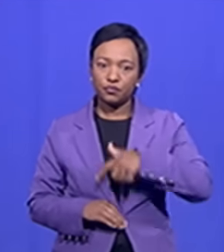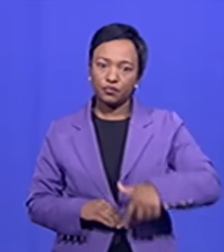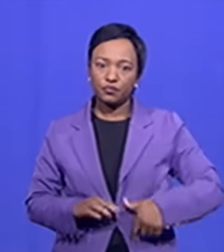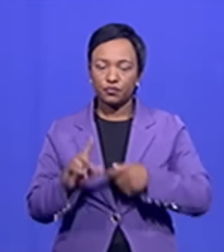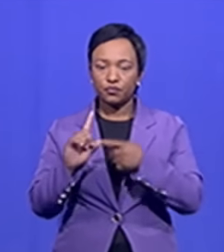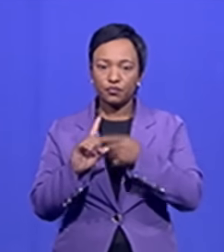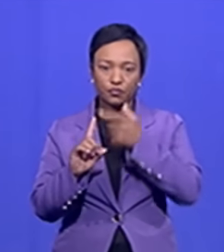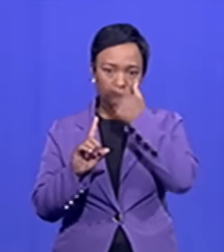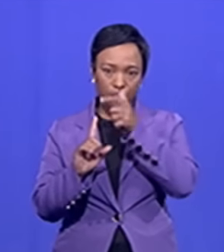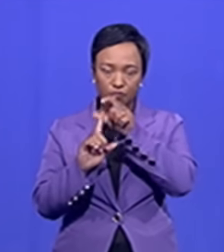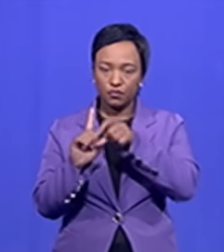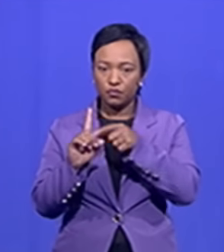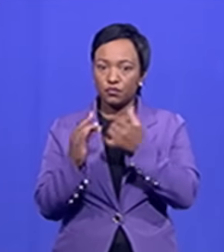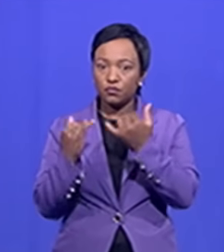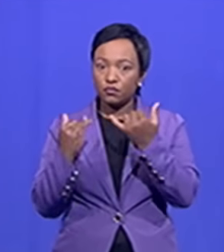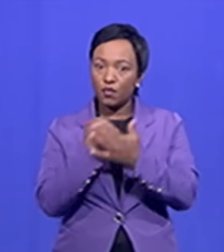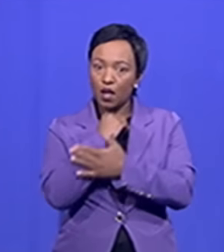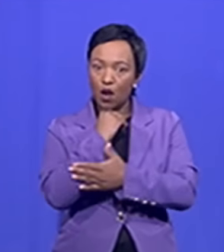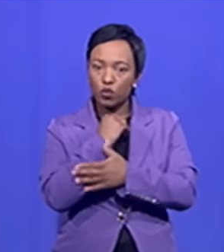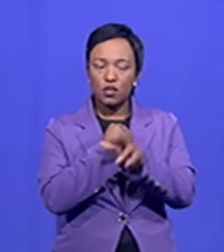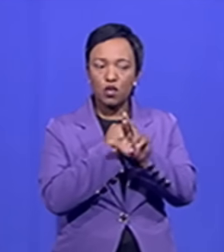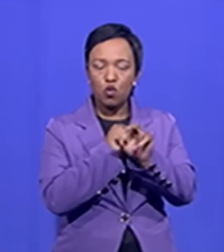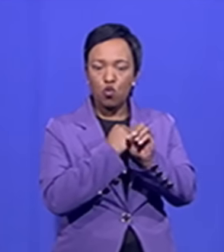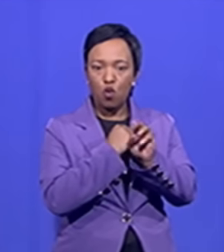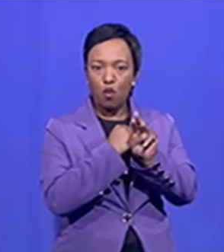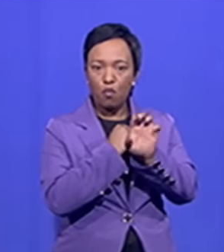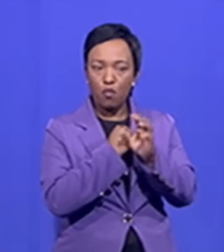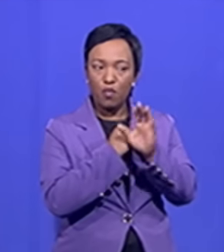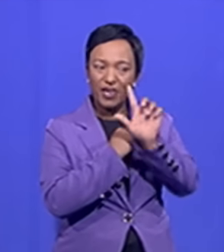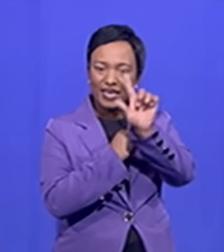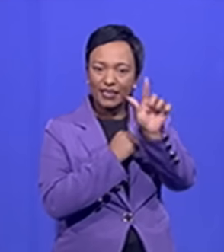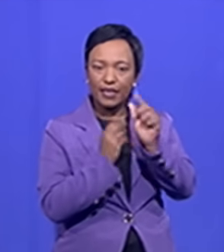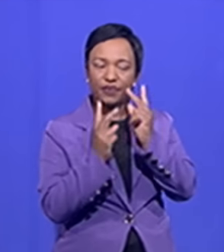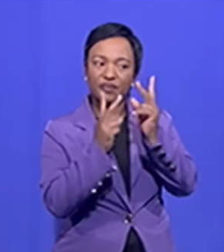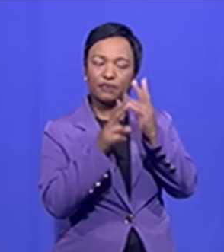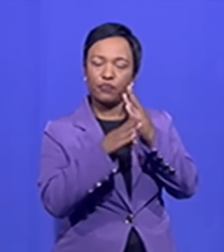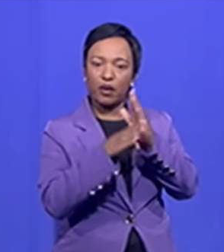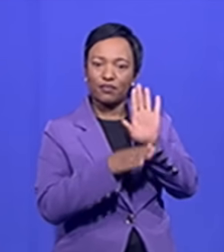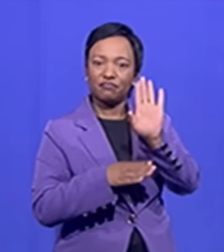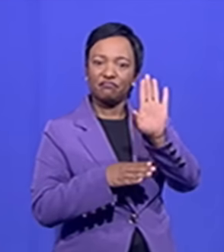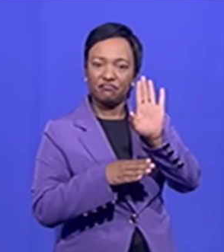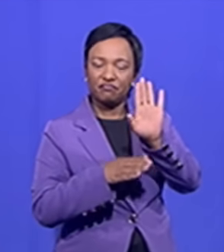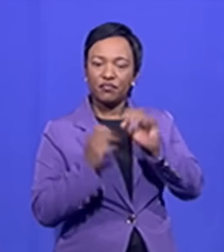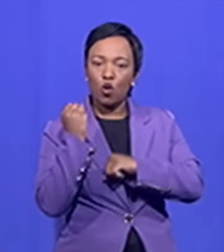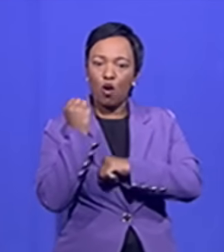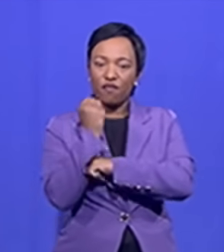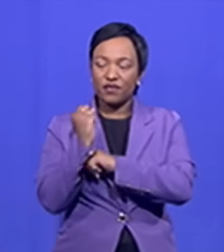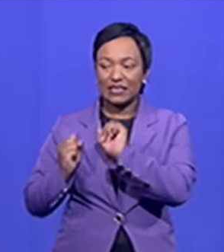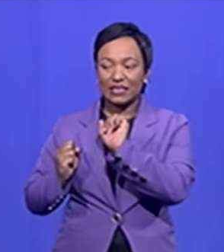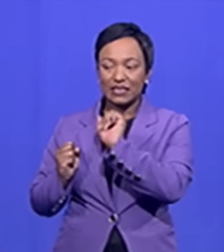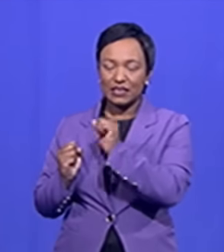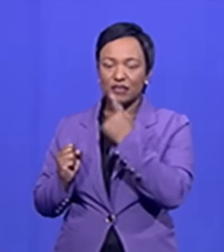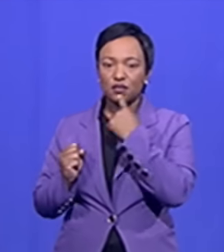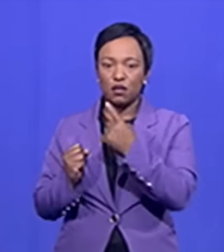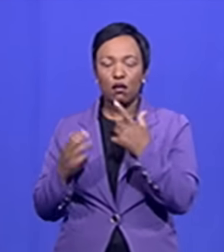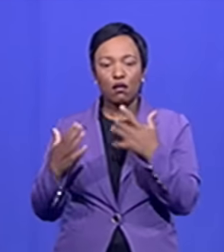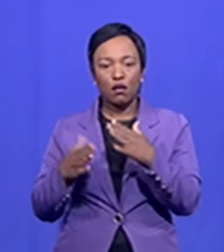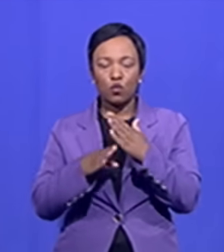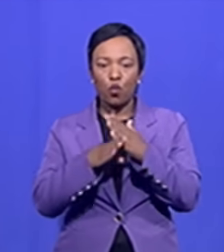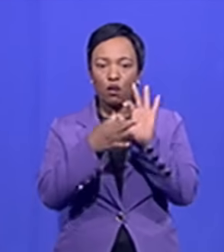Mopresidente Cyril Ramaphosa o naheng ya Roma motsemoholo wa Italy leetong la tshebetso. Kantoro ya hae e bolela ha ona e le monyetla wa tsosolosa